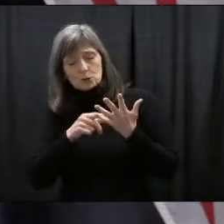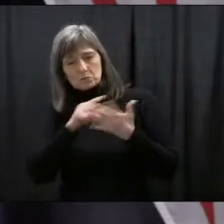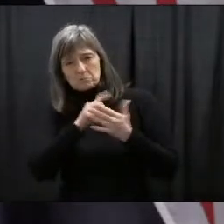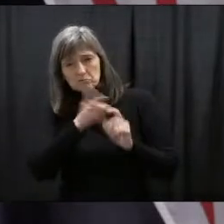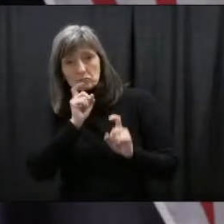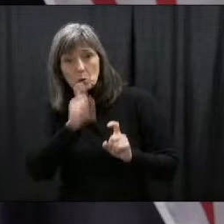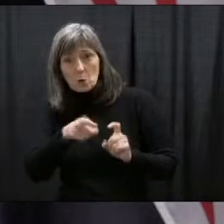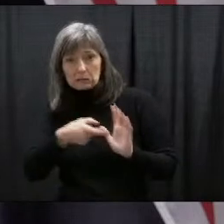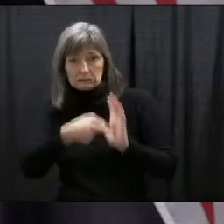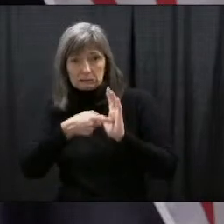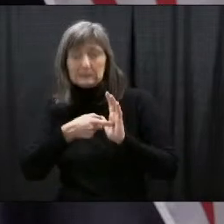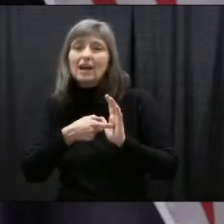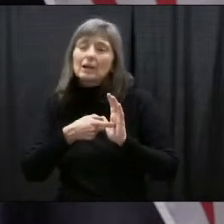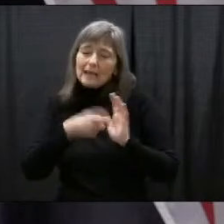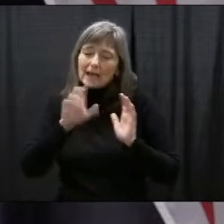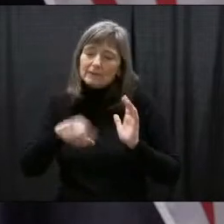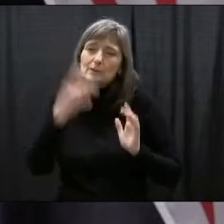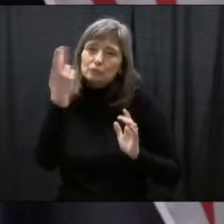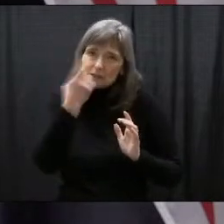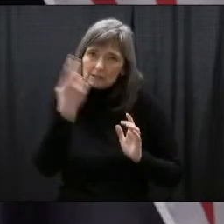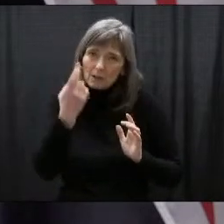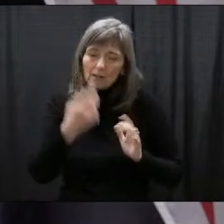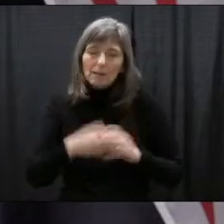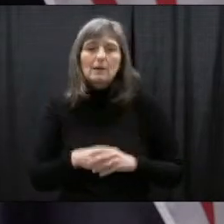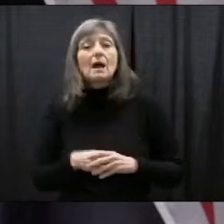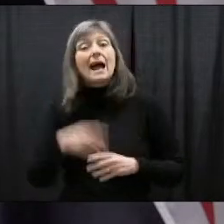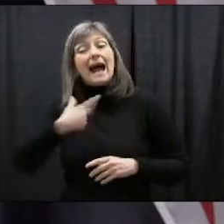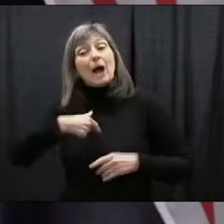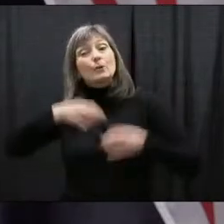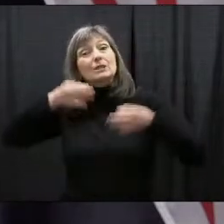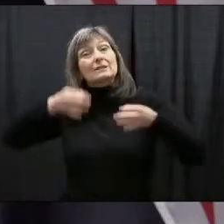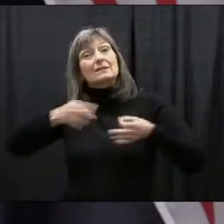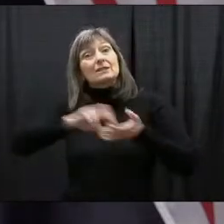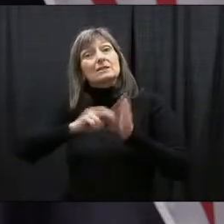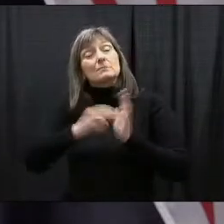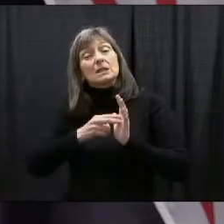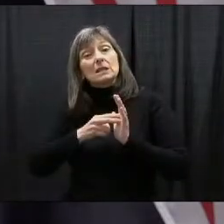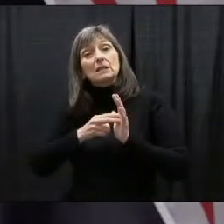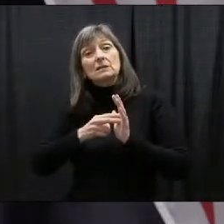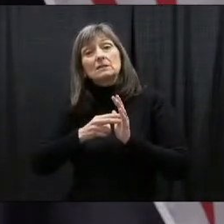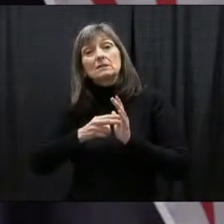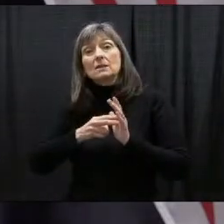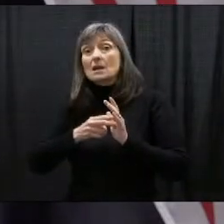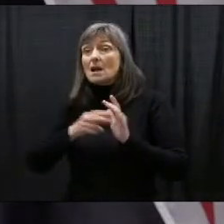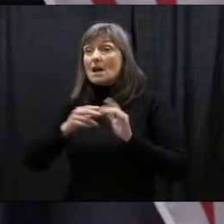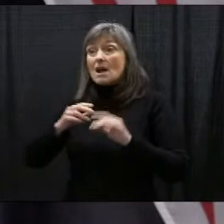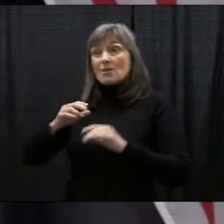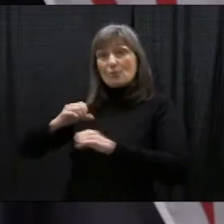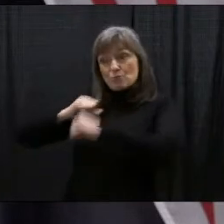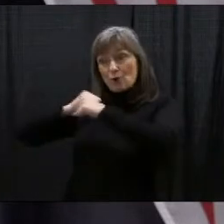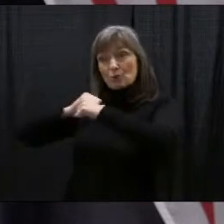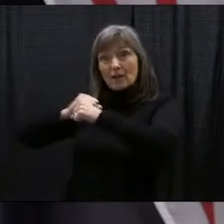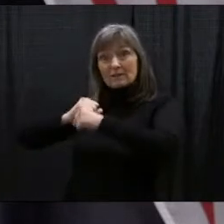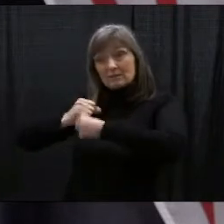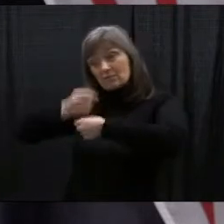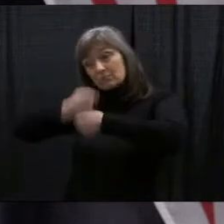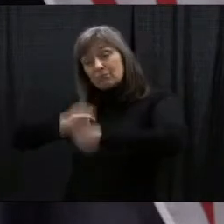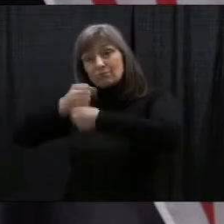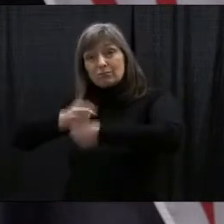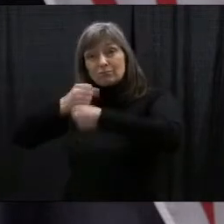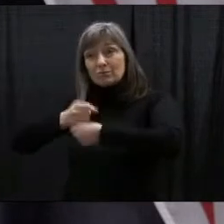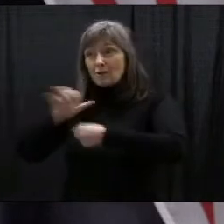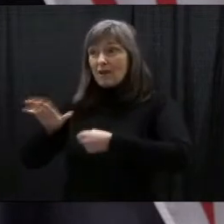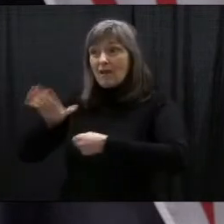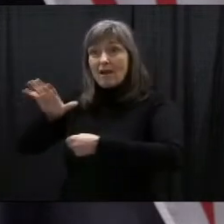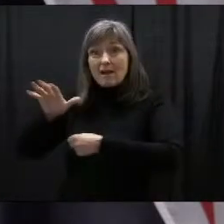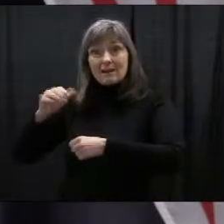reasonably required. So I'd like to be clear that our decisions are not a response to the protests happening across the country. We have